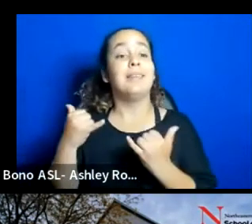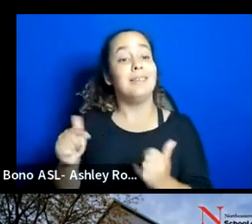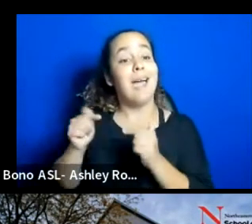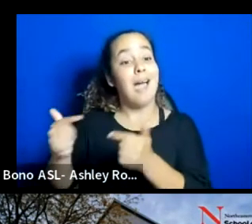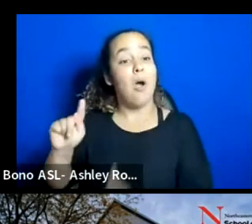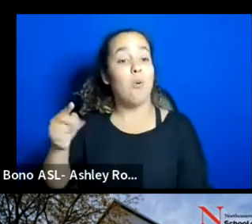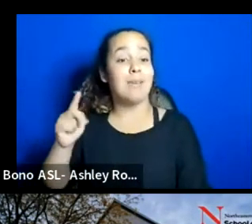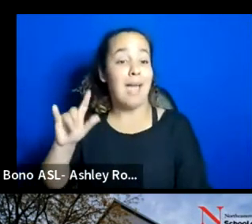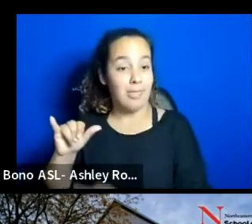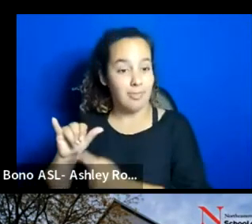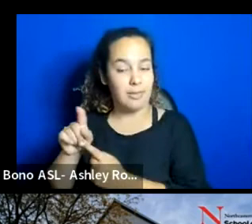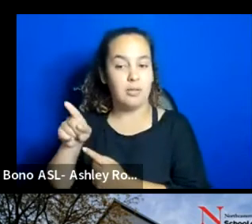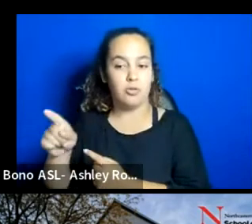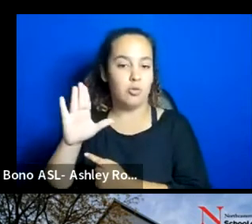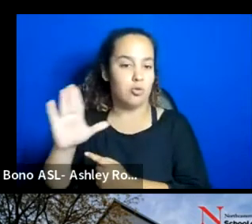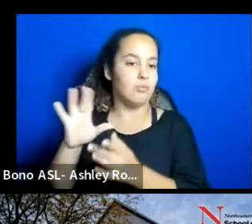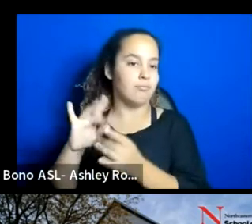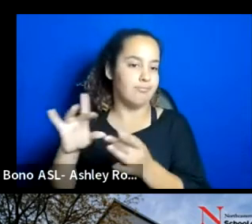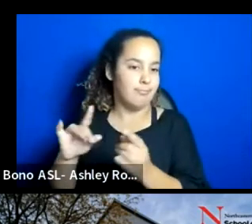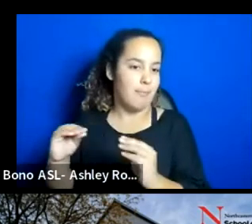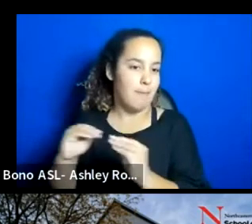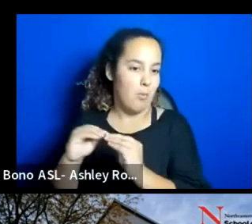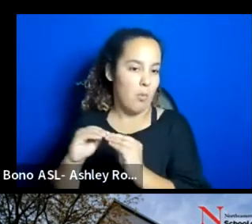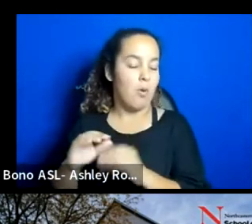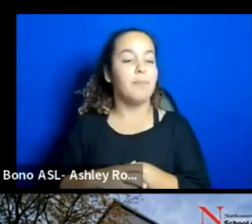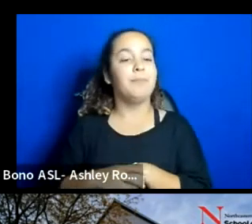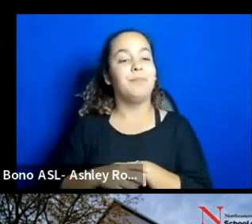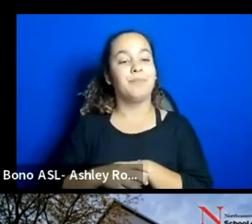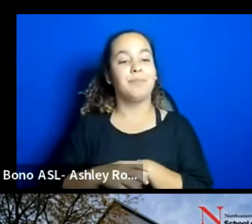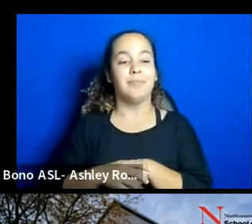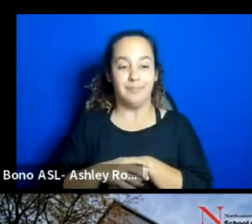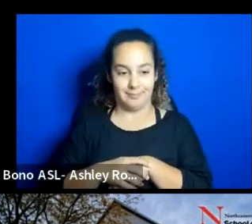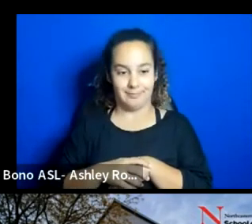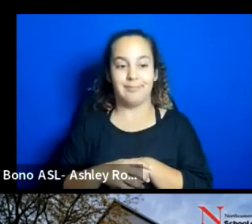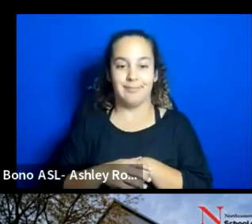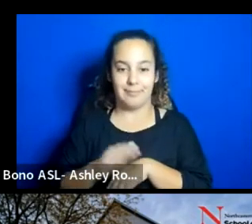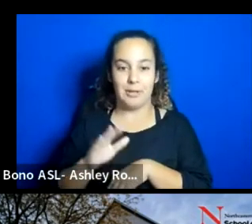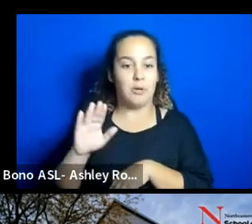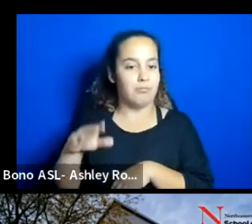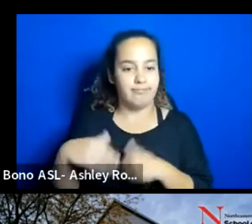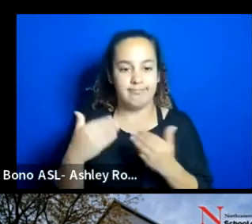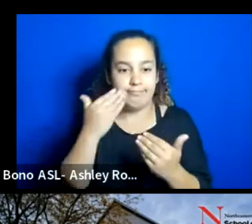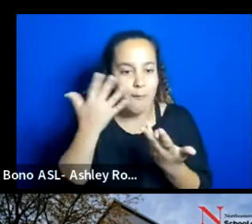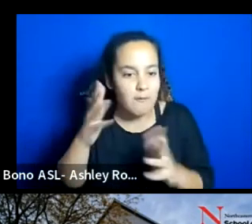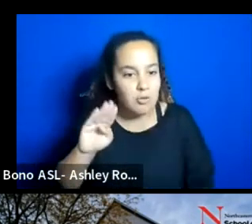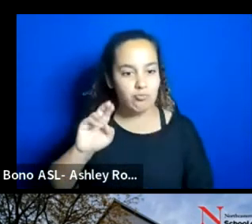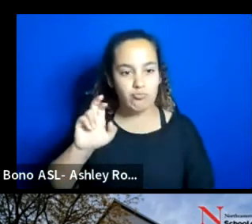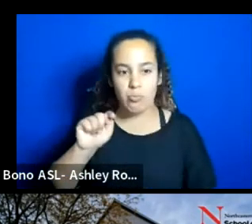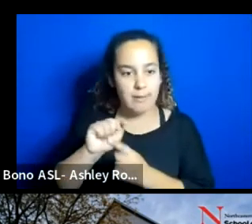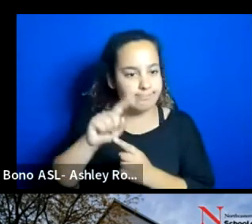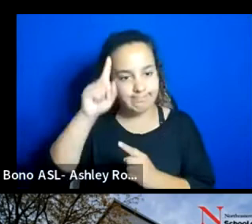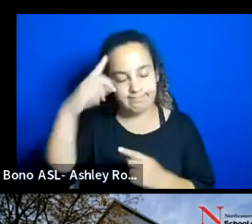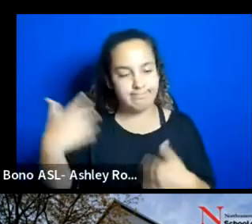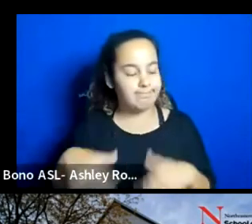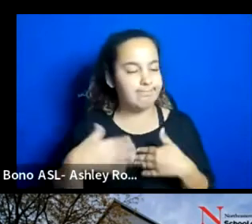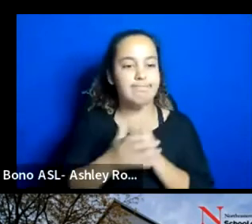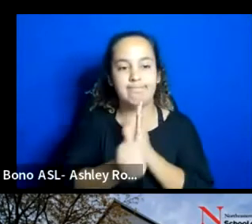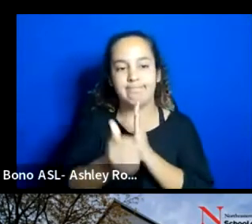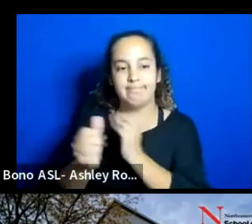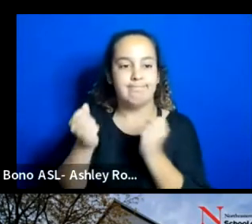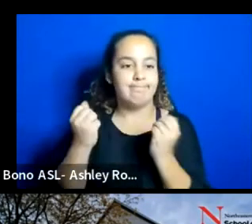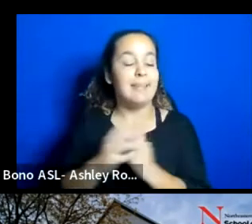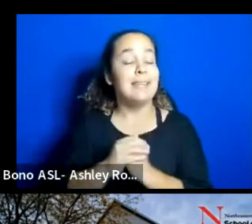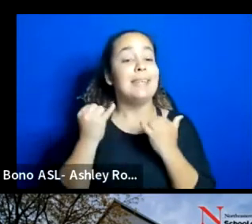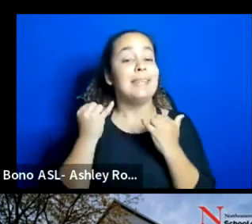more on Brent's many talents as a scholar. I just wanted to take this opportunity,